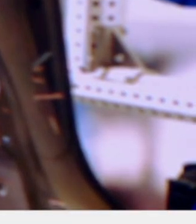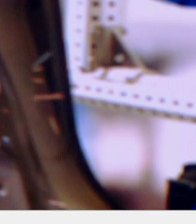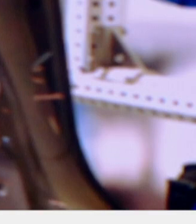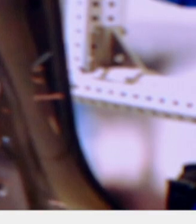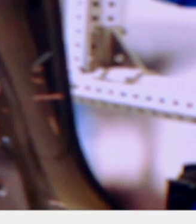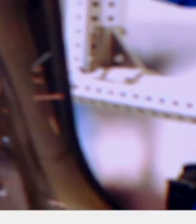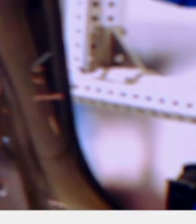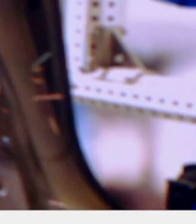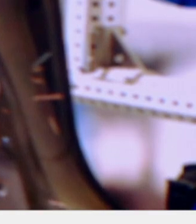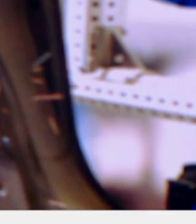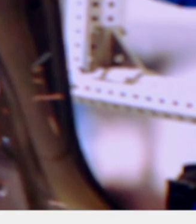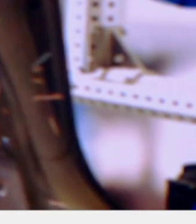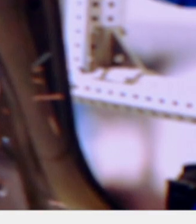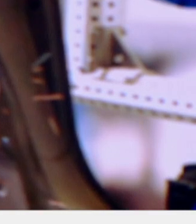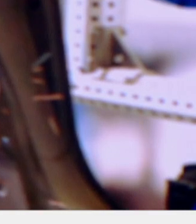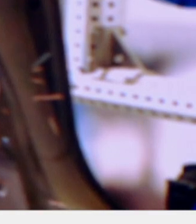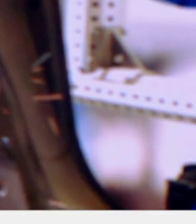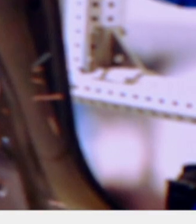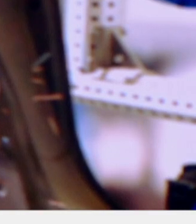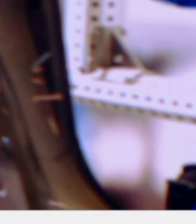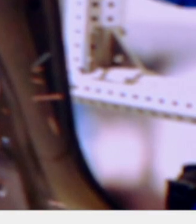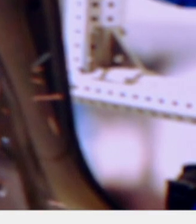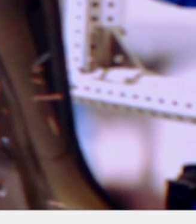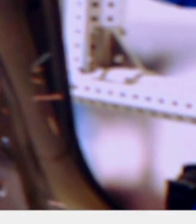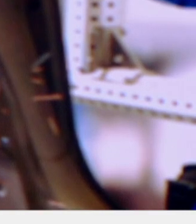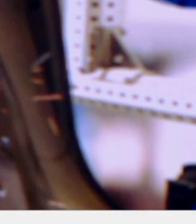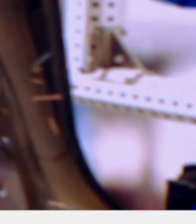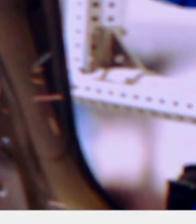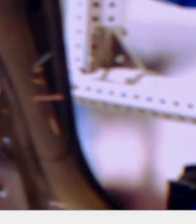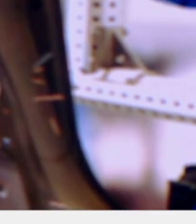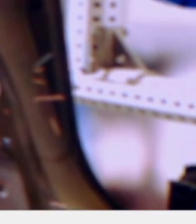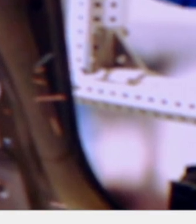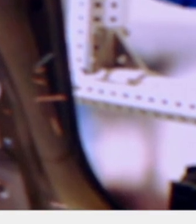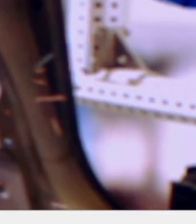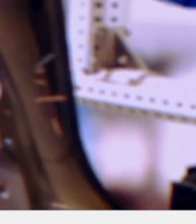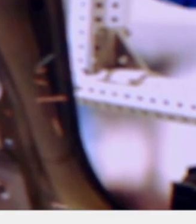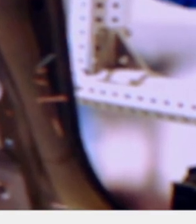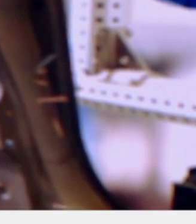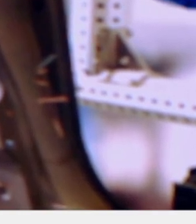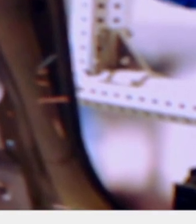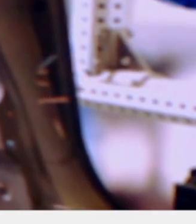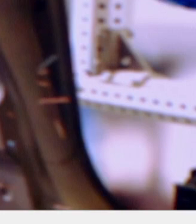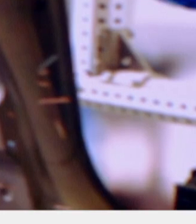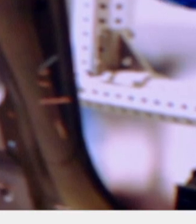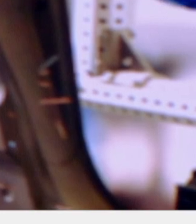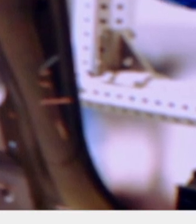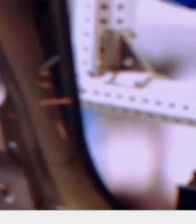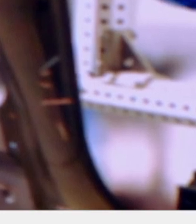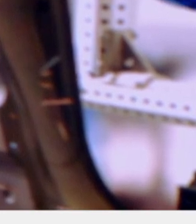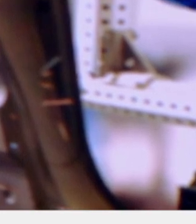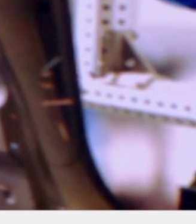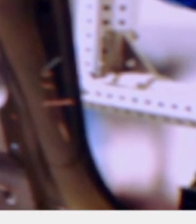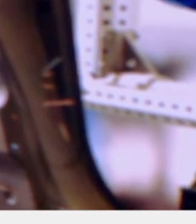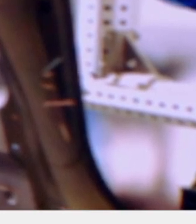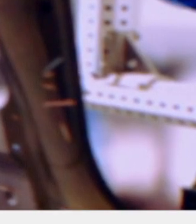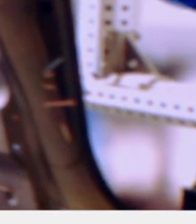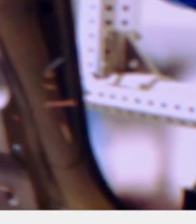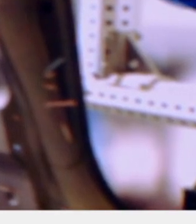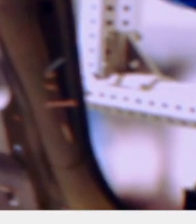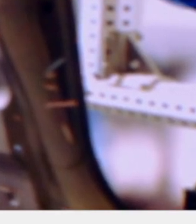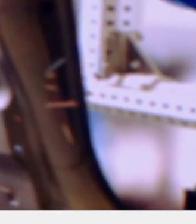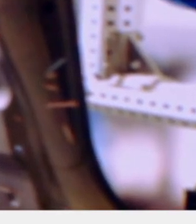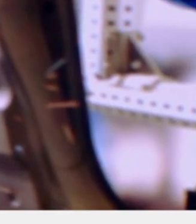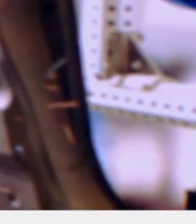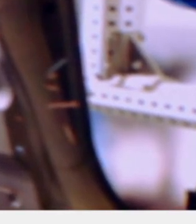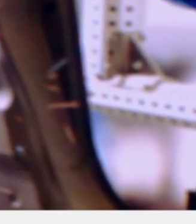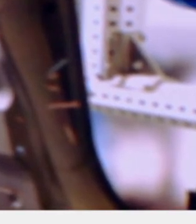revolution technologies. The CSIR says it's breaking new ground to confront the myriad of challenges through its Learning Factory.